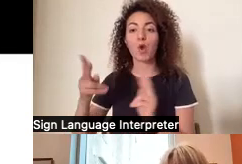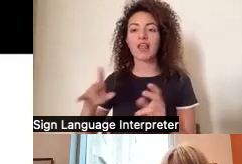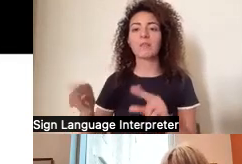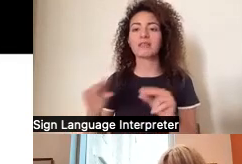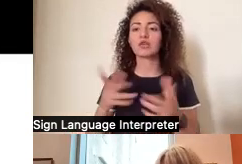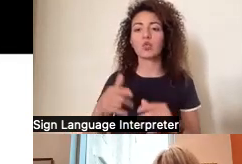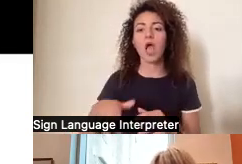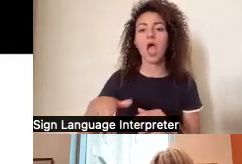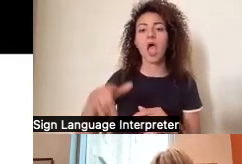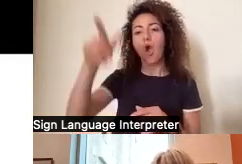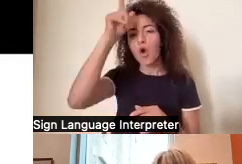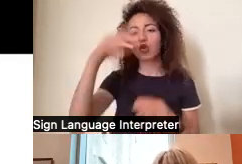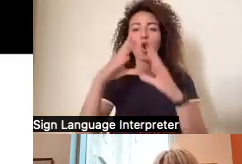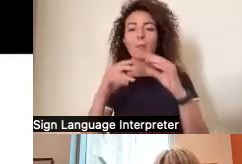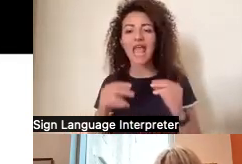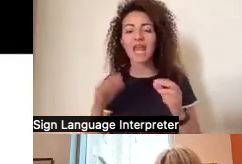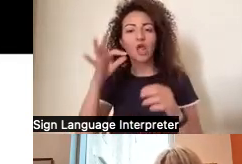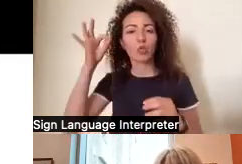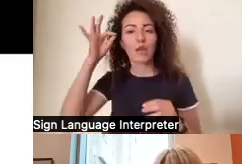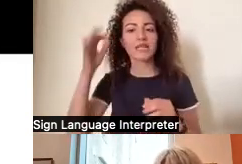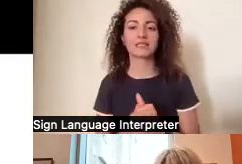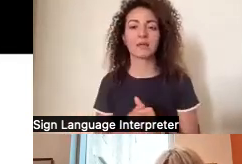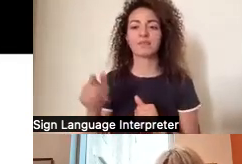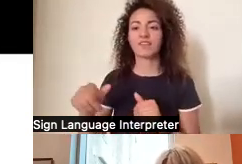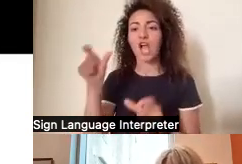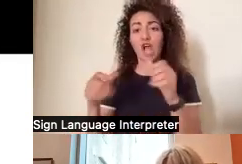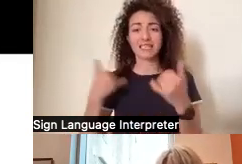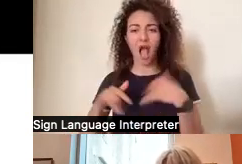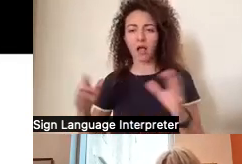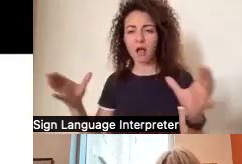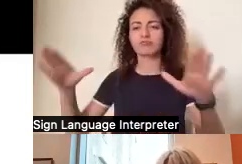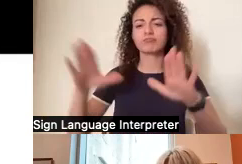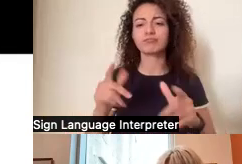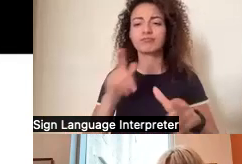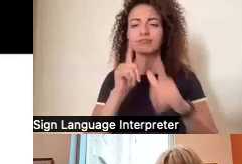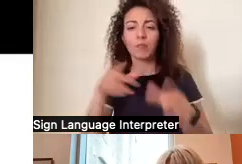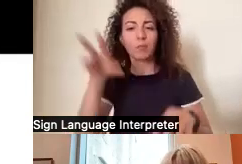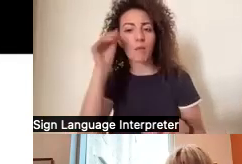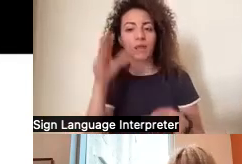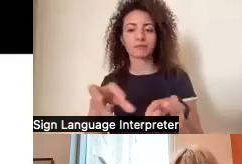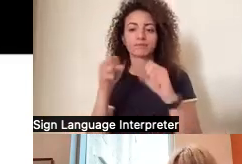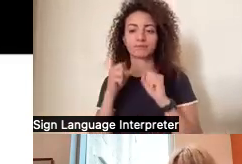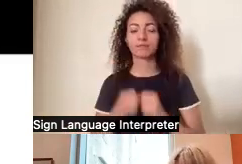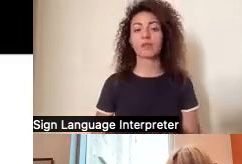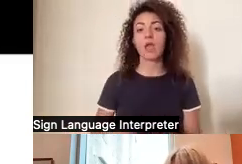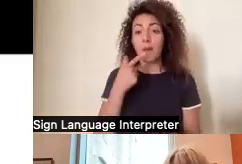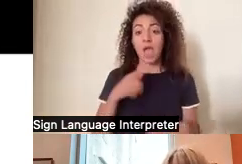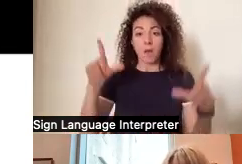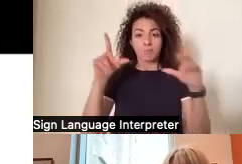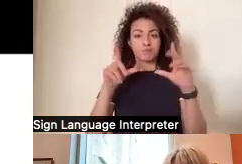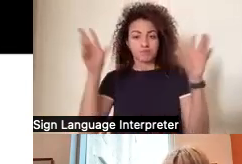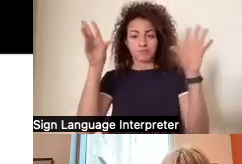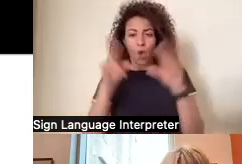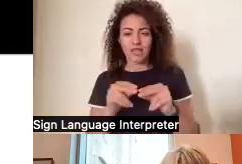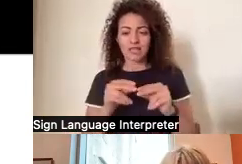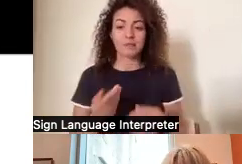slide, please. So what I'm going to talk about very quickly is I just want to bring us back a little bit